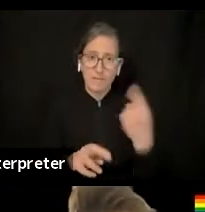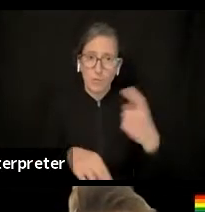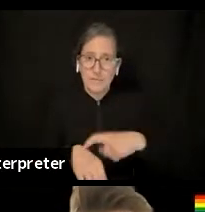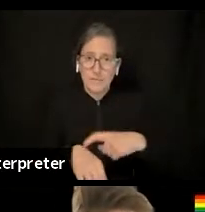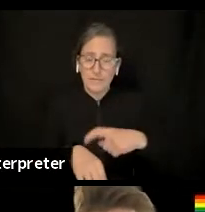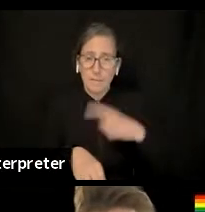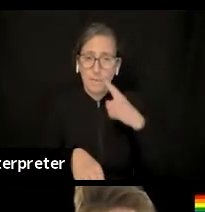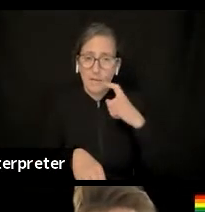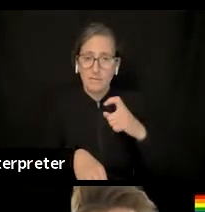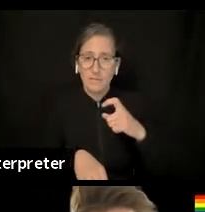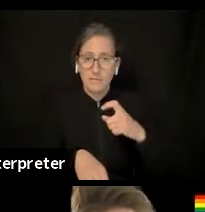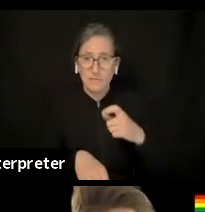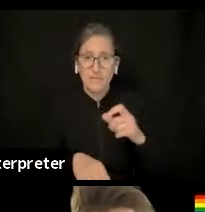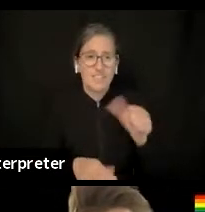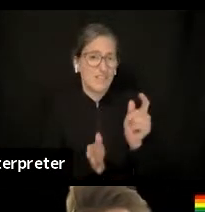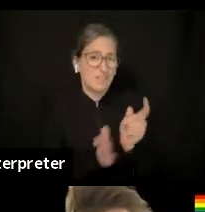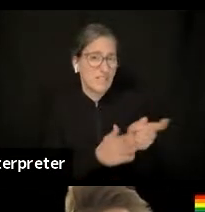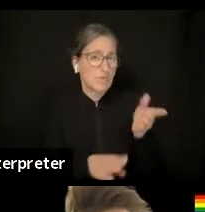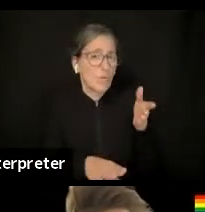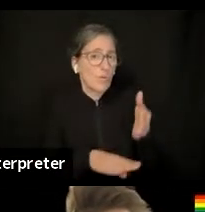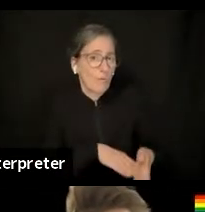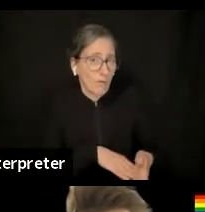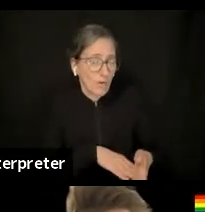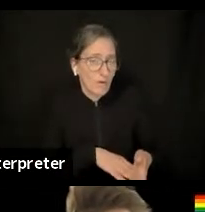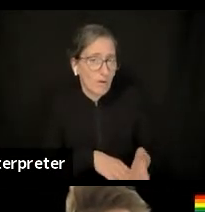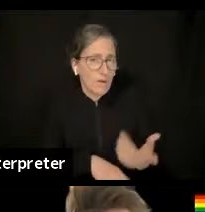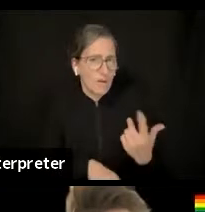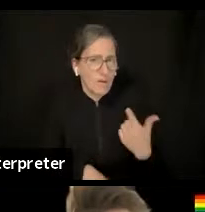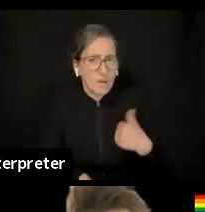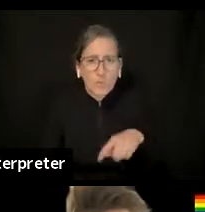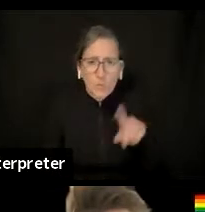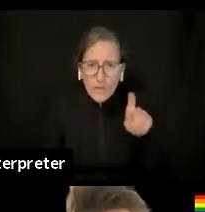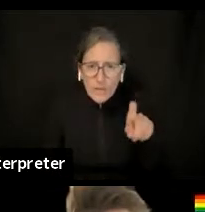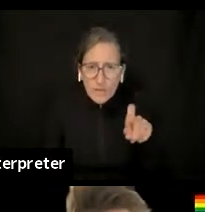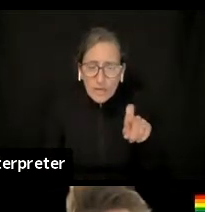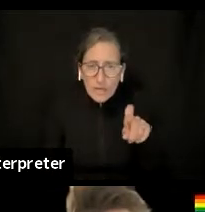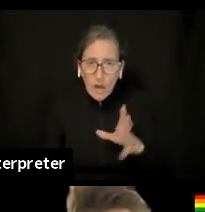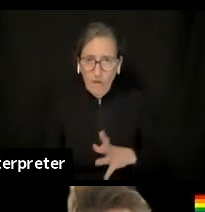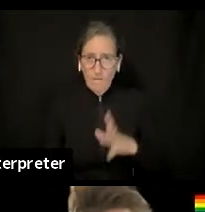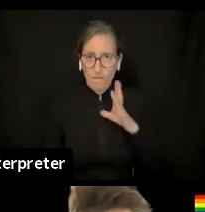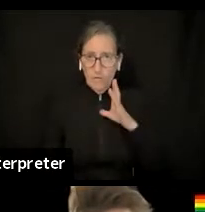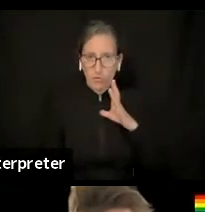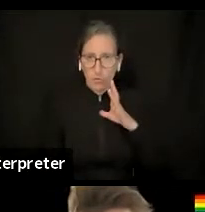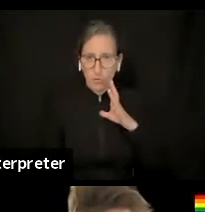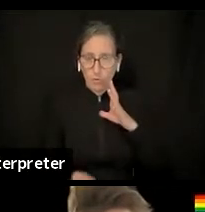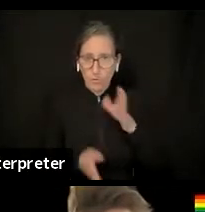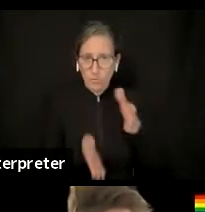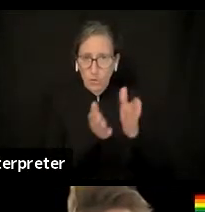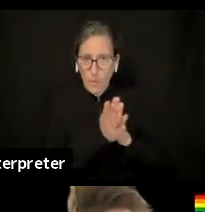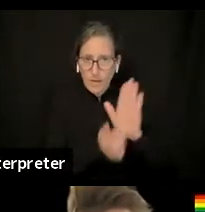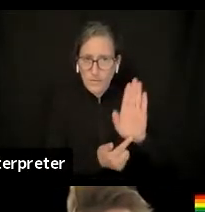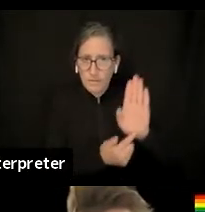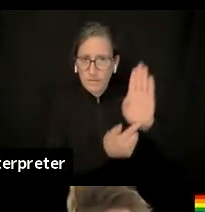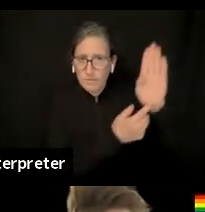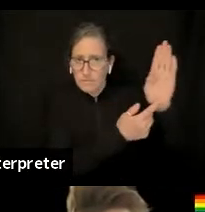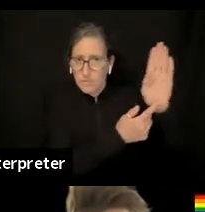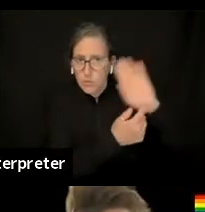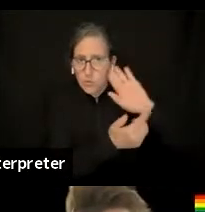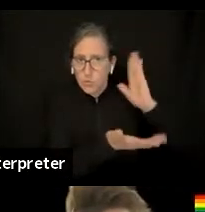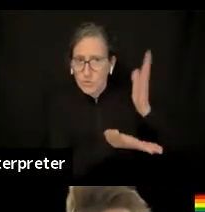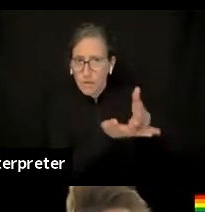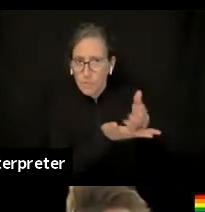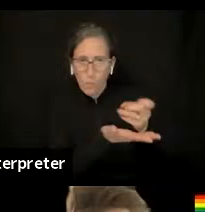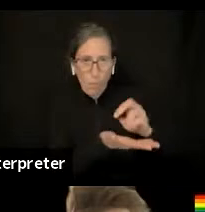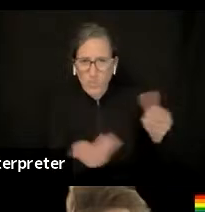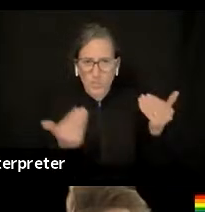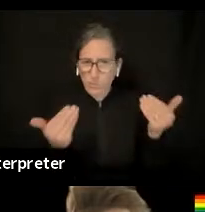6. If not, do we need like an official motion to adjourn, Shelly, or can we just go for it? I think we should have an